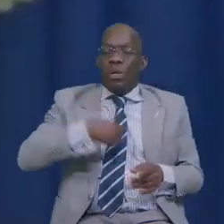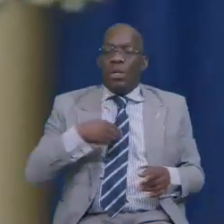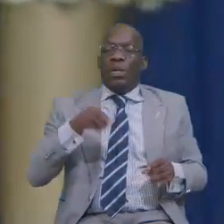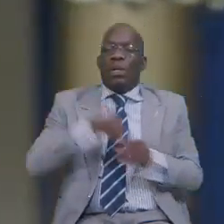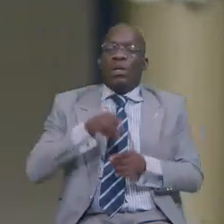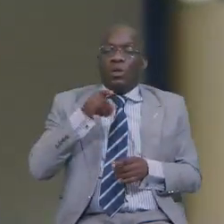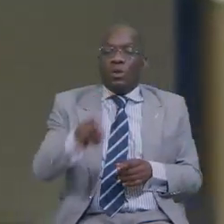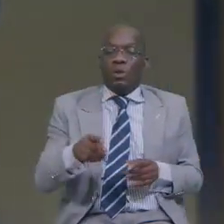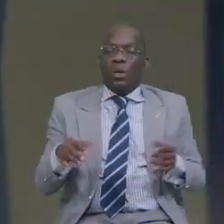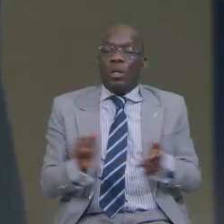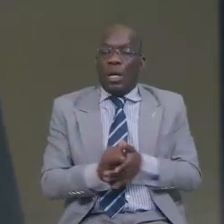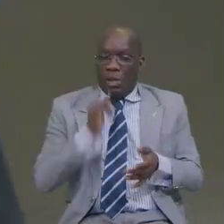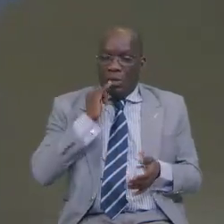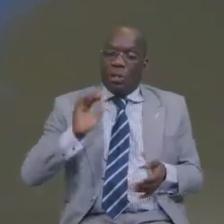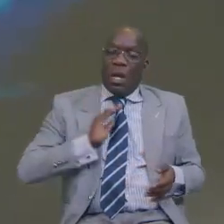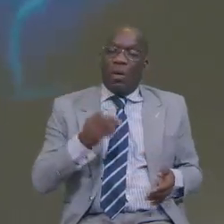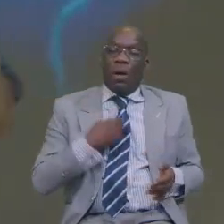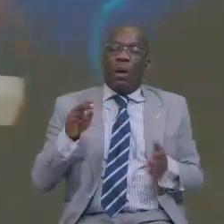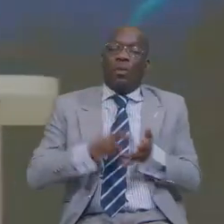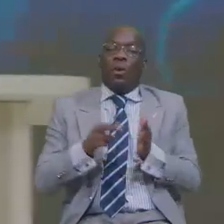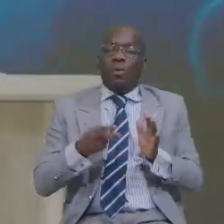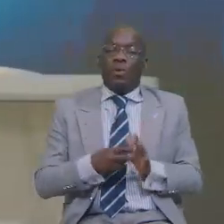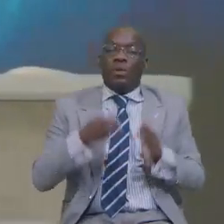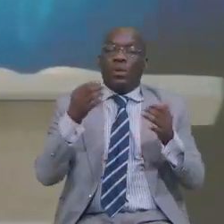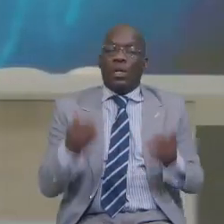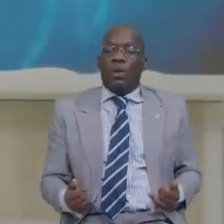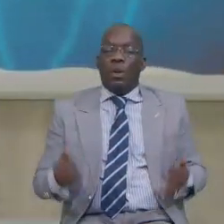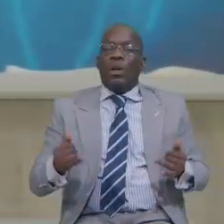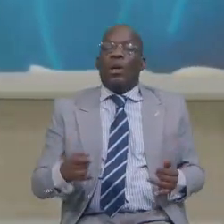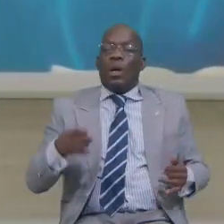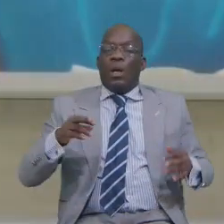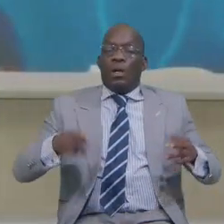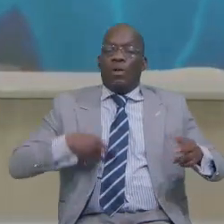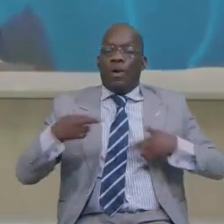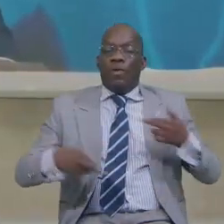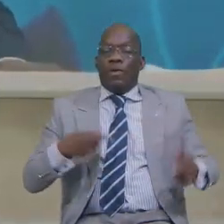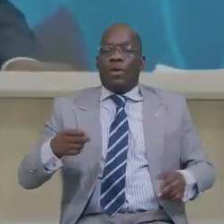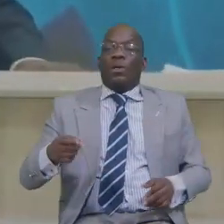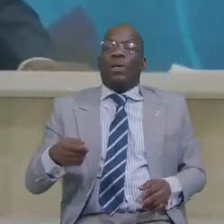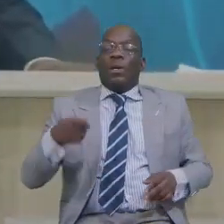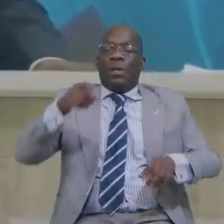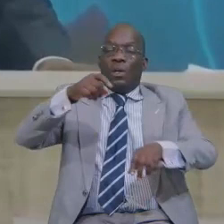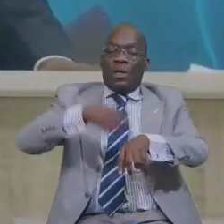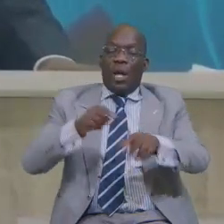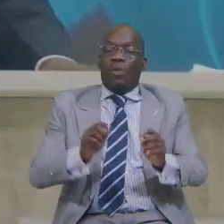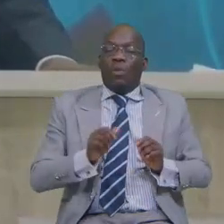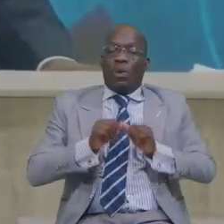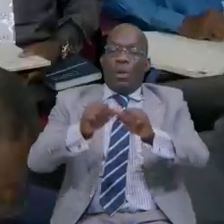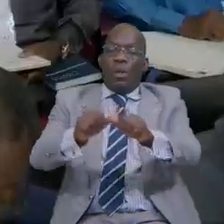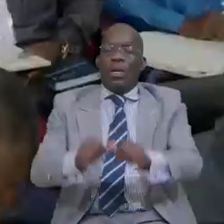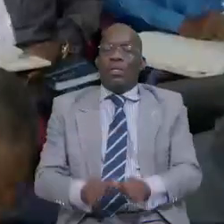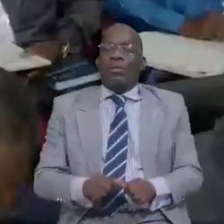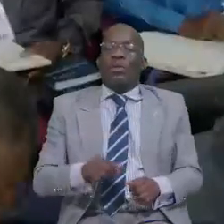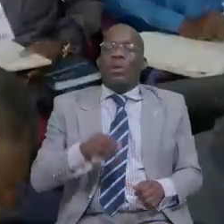the timeless ministry of Christ in us, the present day minister.